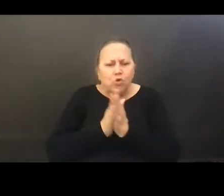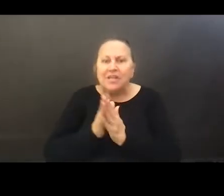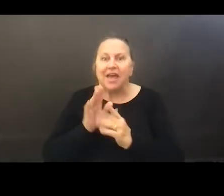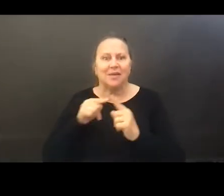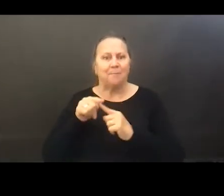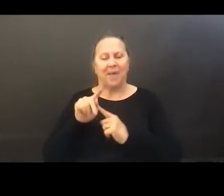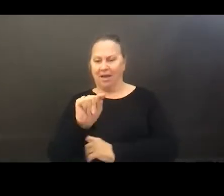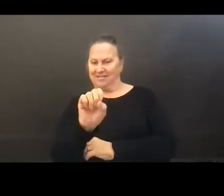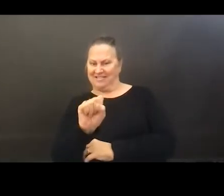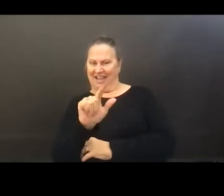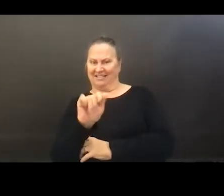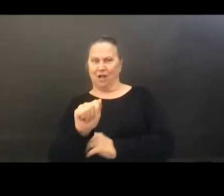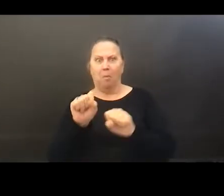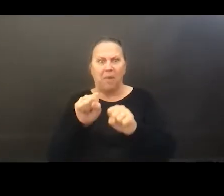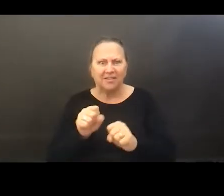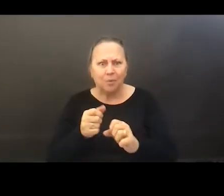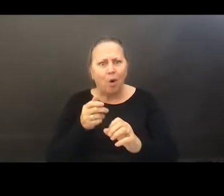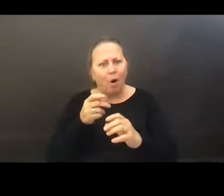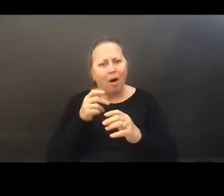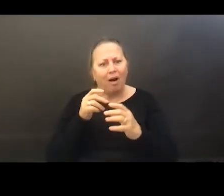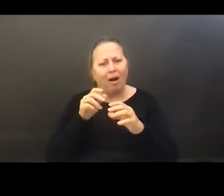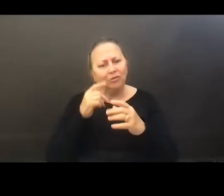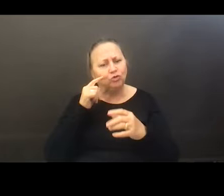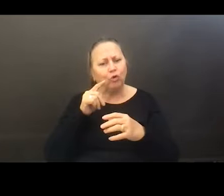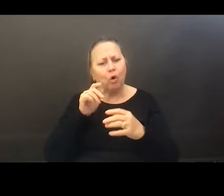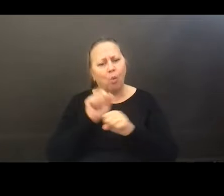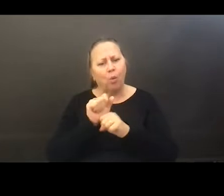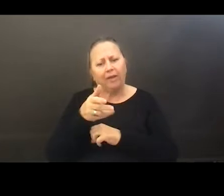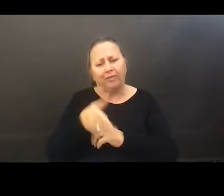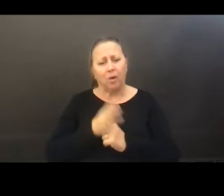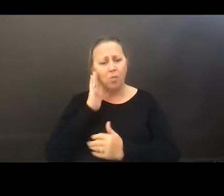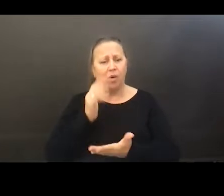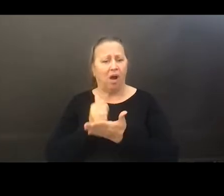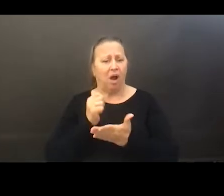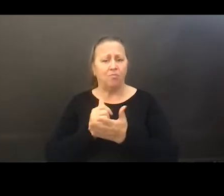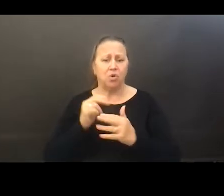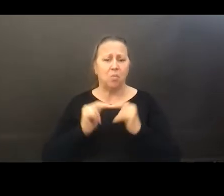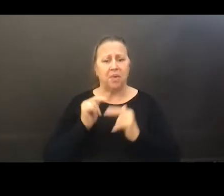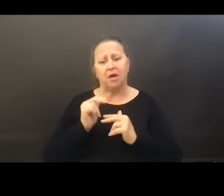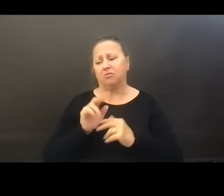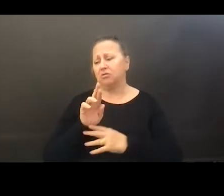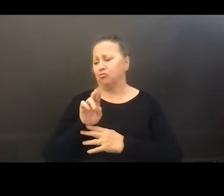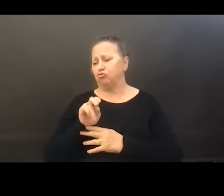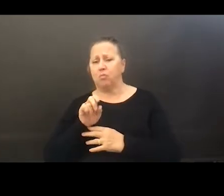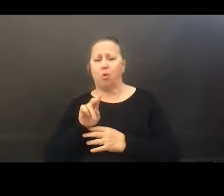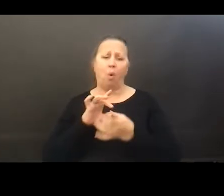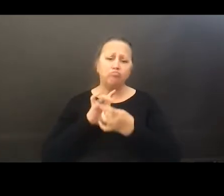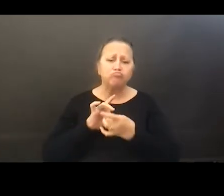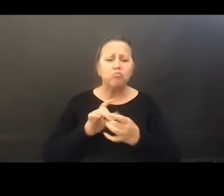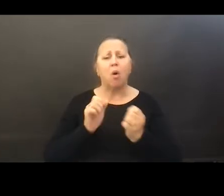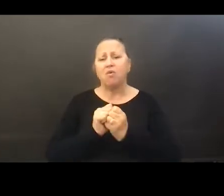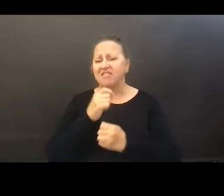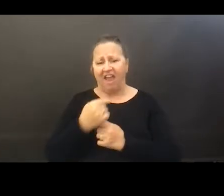and the possibility of working there. And that'll help you build a rapport with everyone on the interview panel or just the